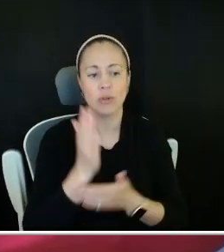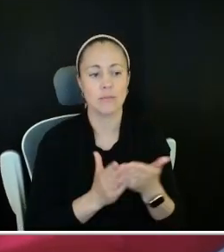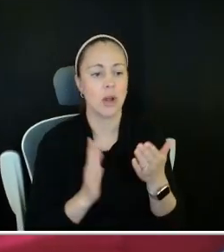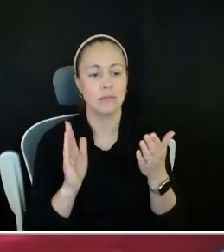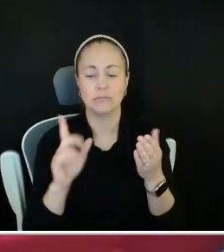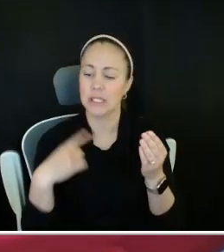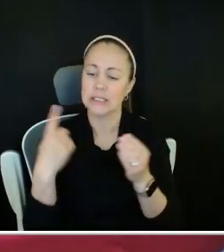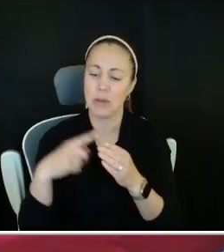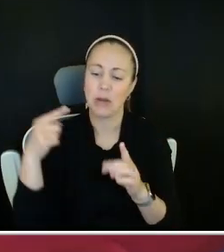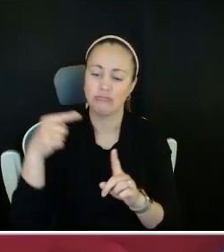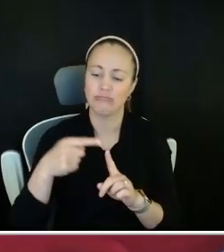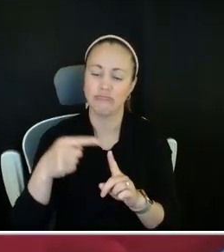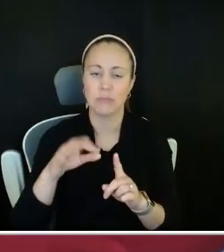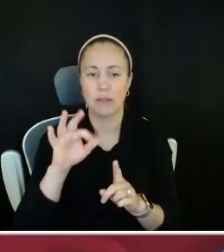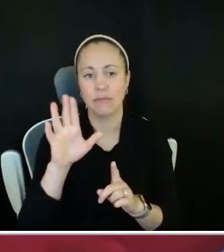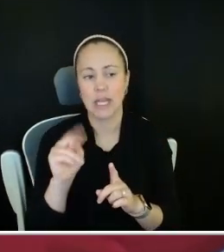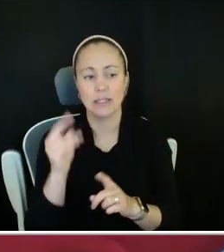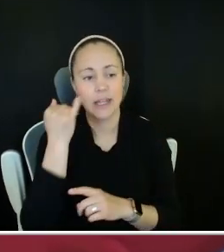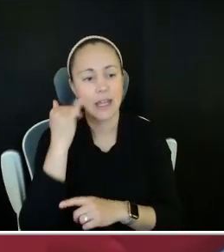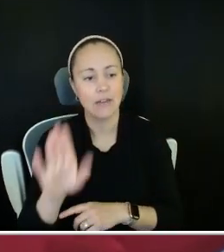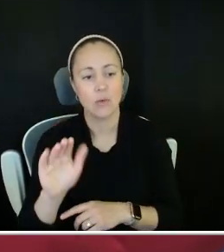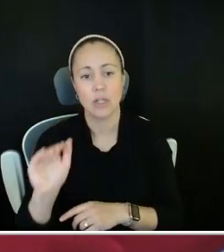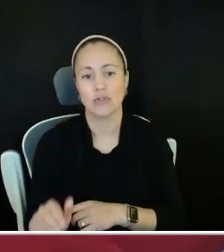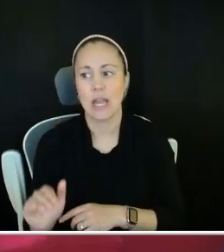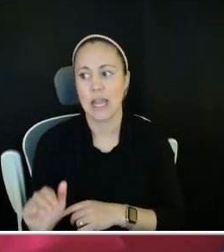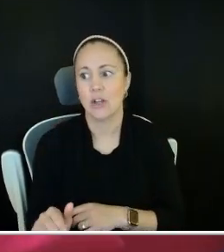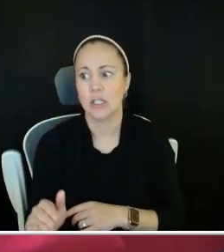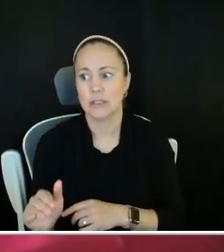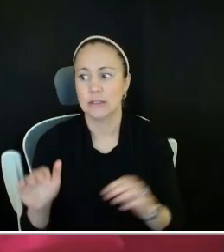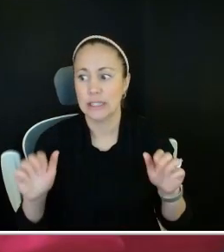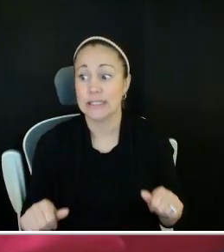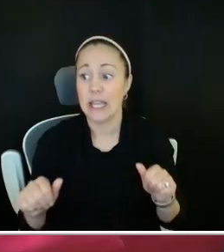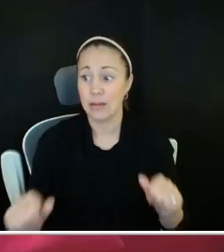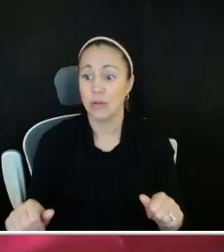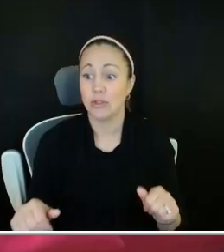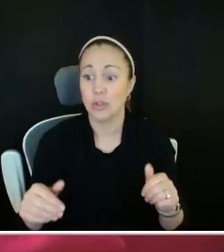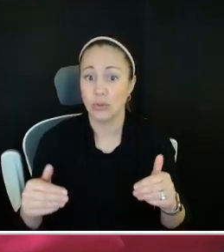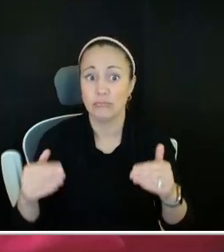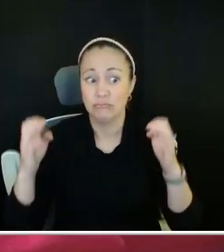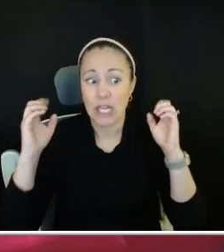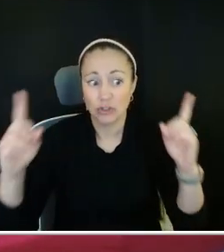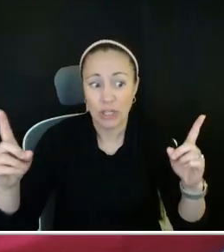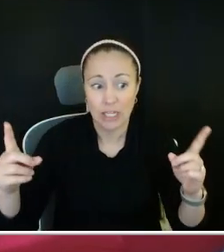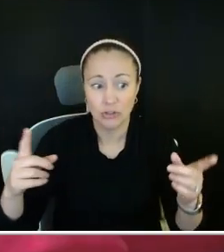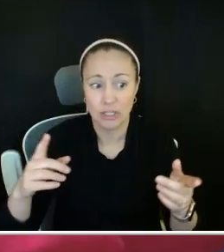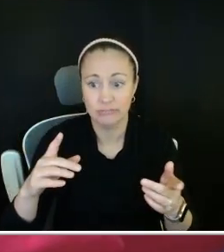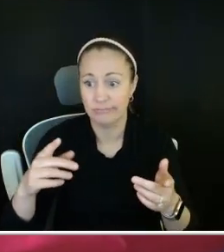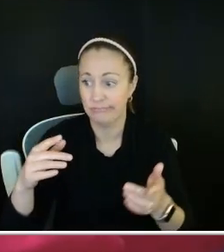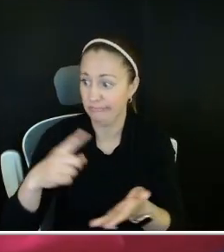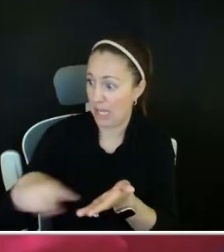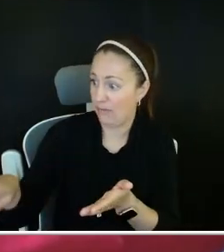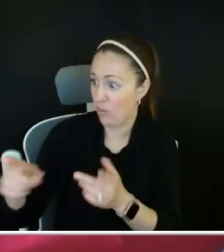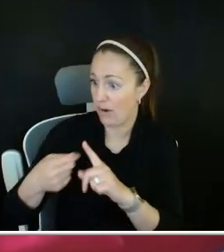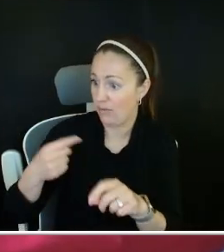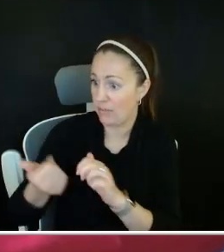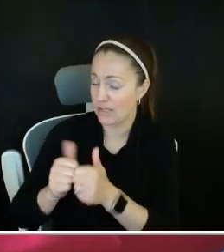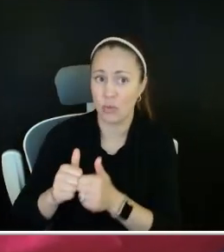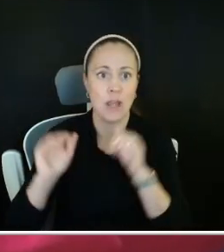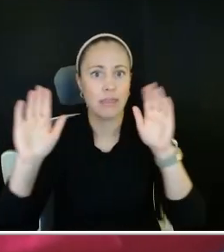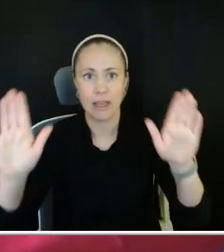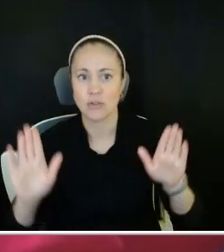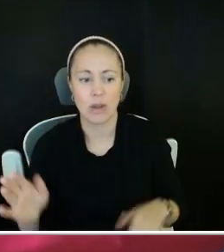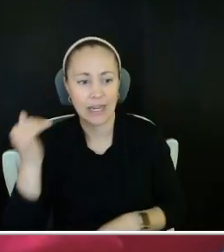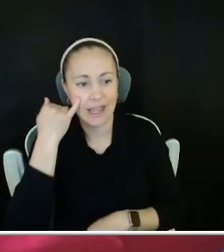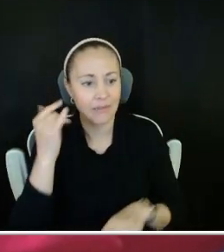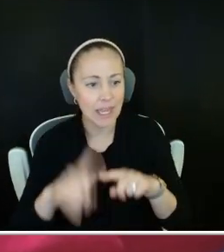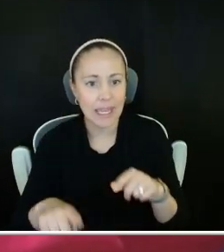fun. And if your child is able to get their education paid for playing a sport, great. If not, let them have